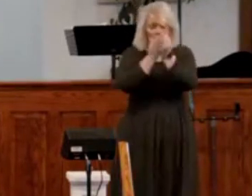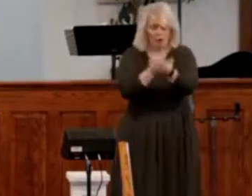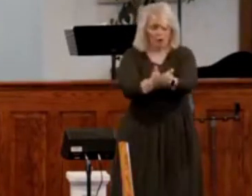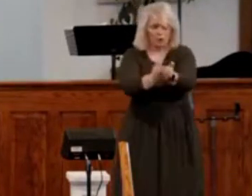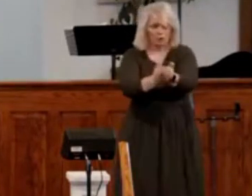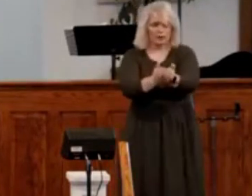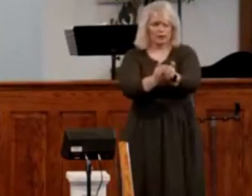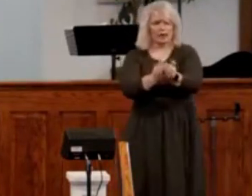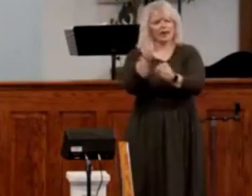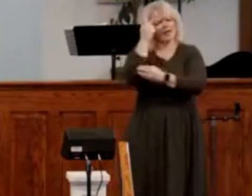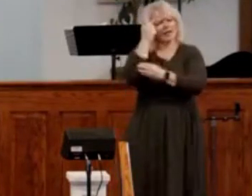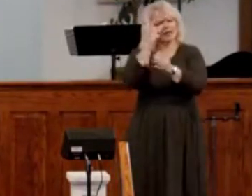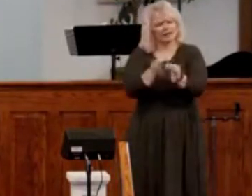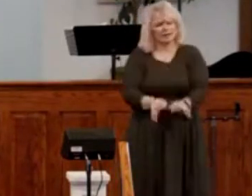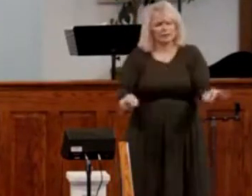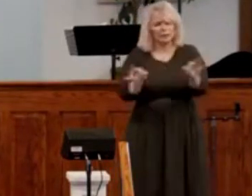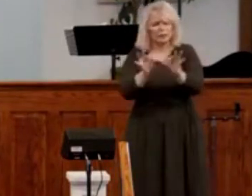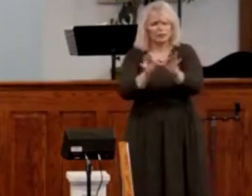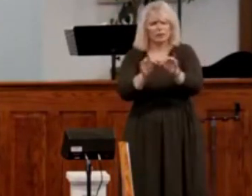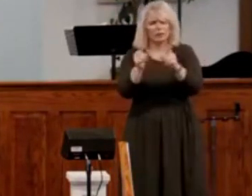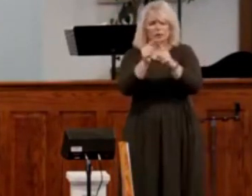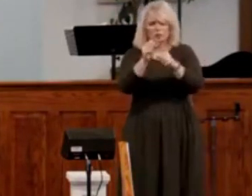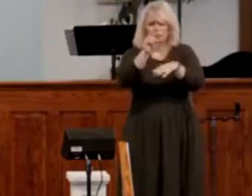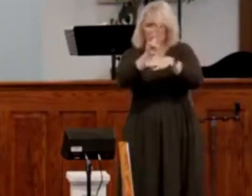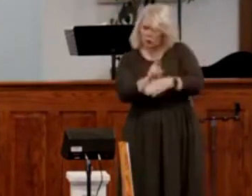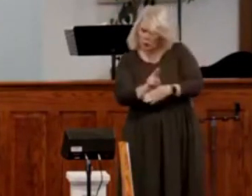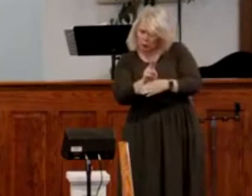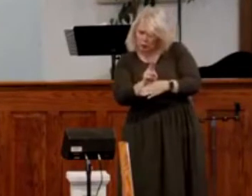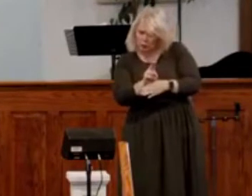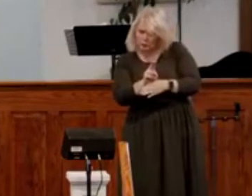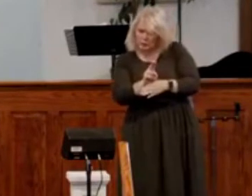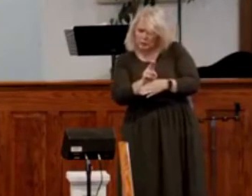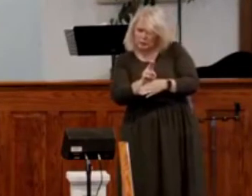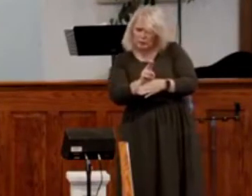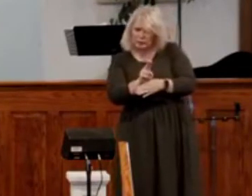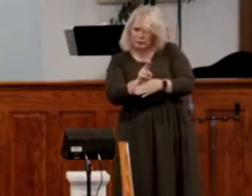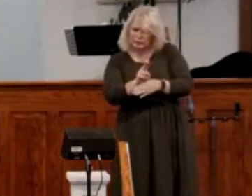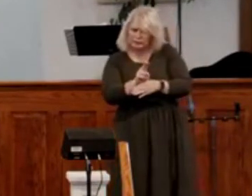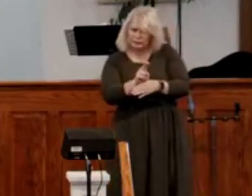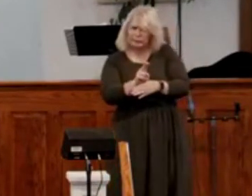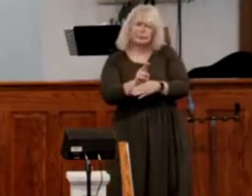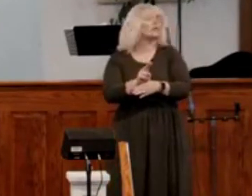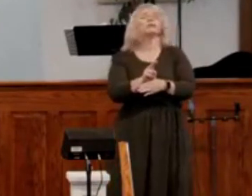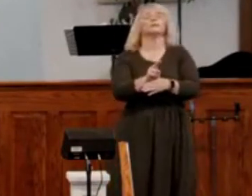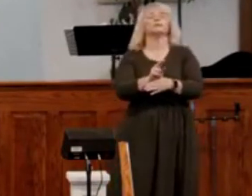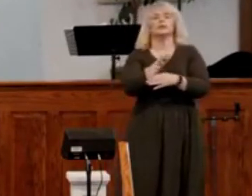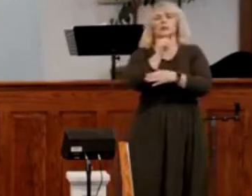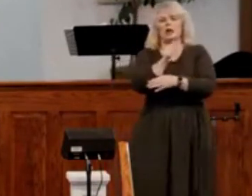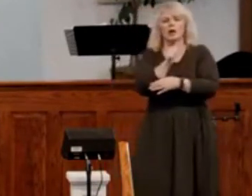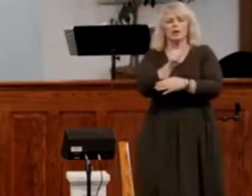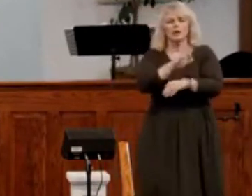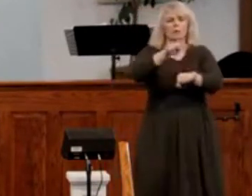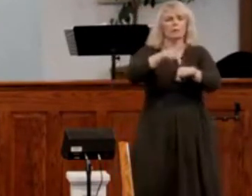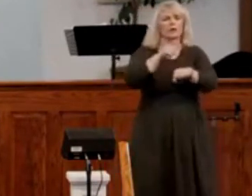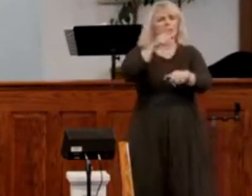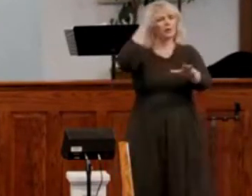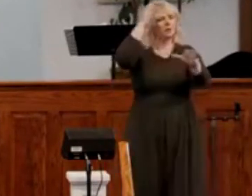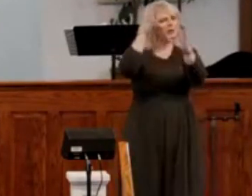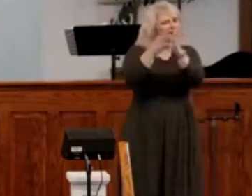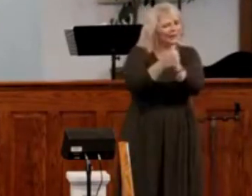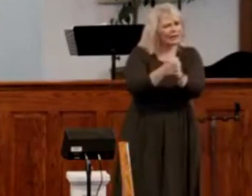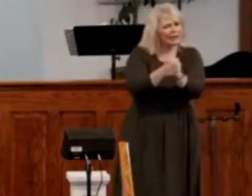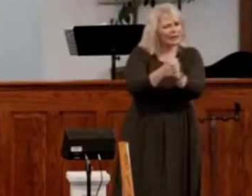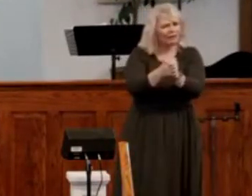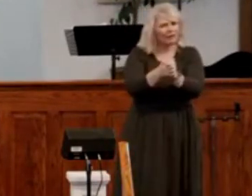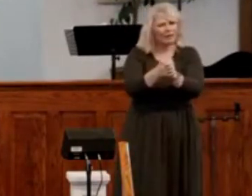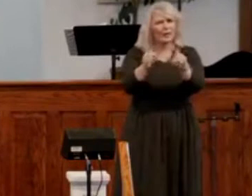pretty relevant that the only other time this word is used is in the same context. It's not that he didn't believe Jesus was who he says he was, but